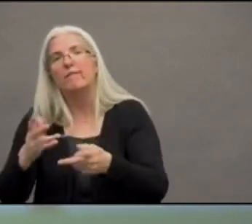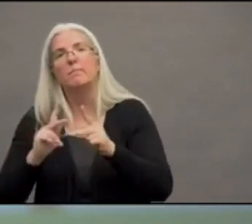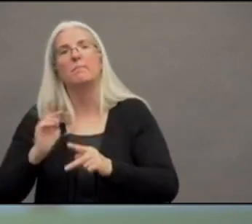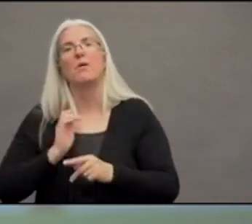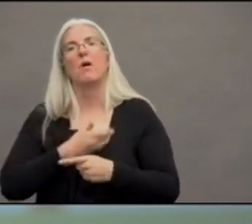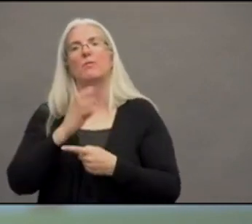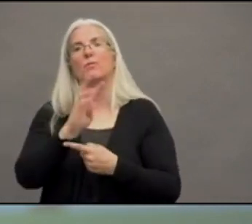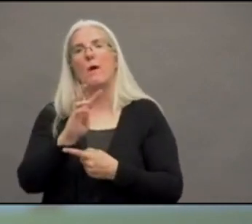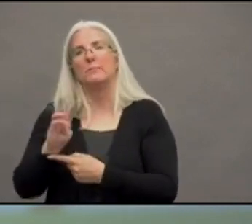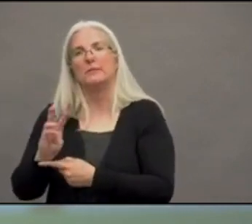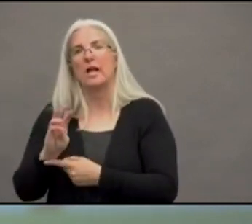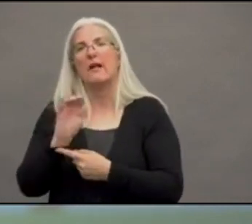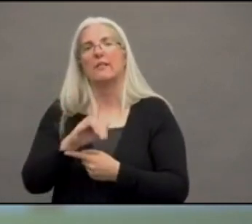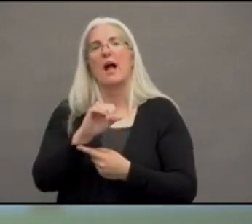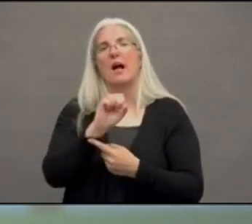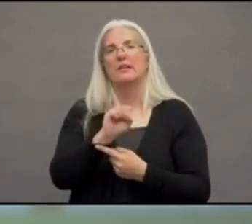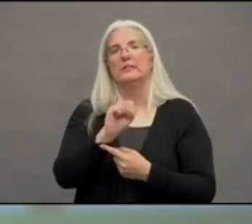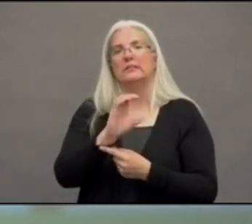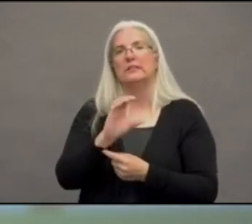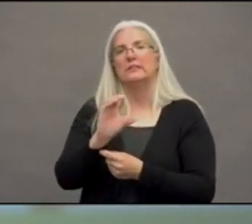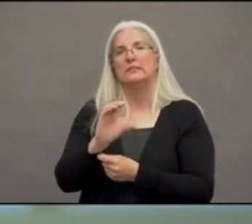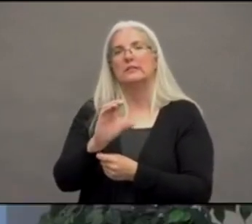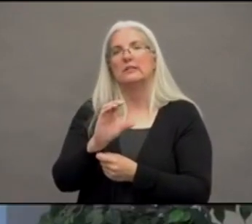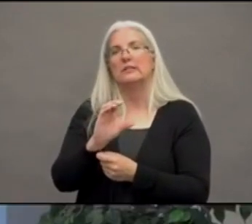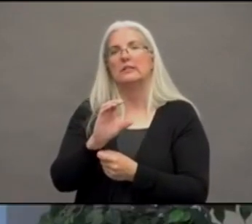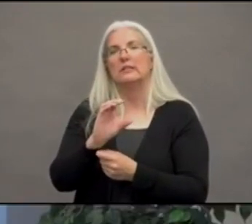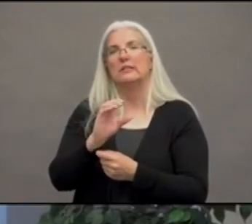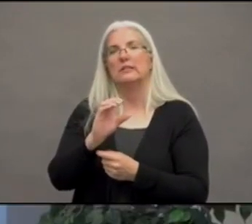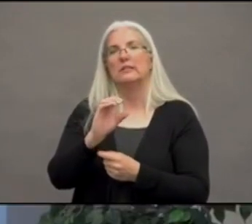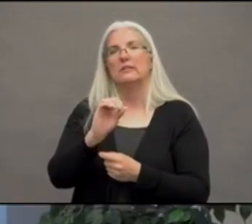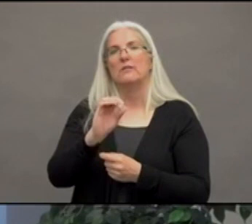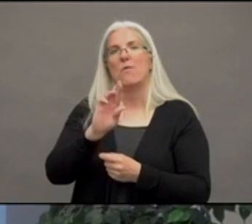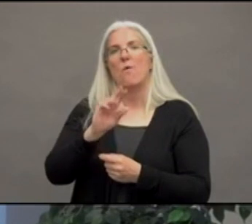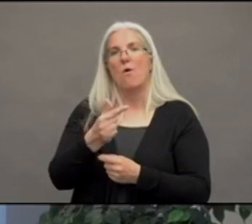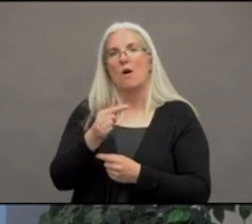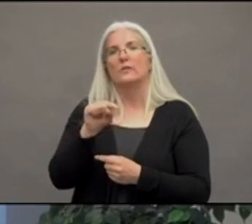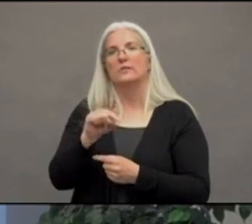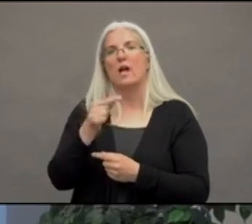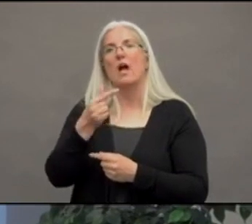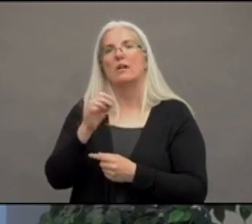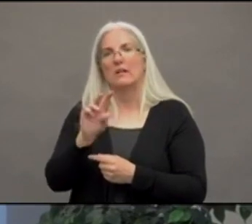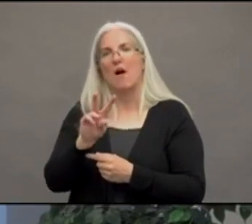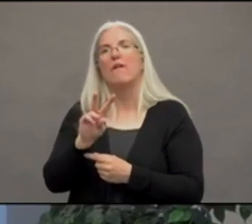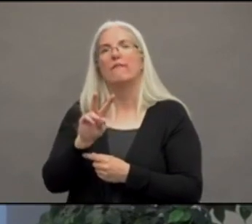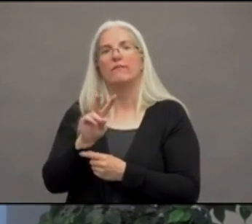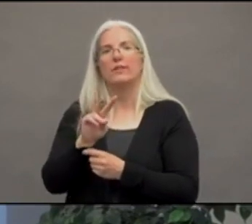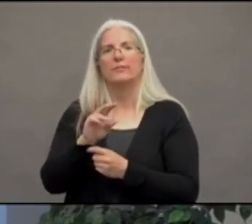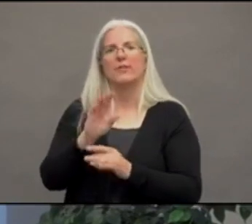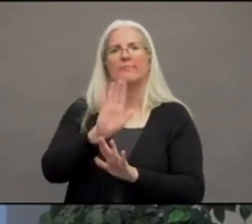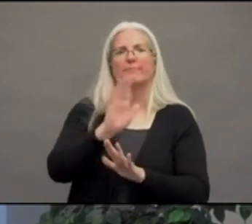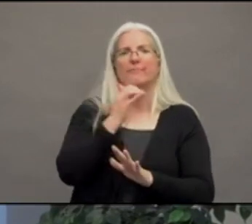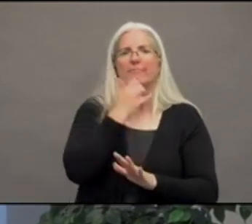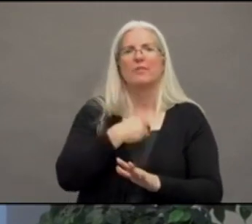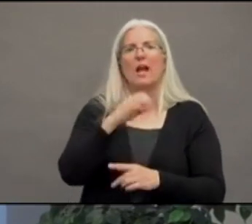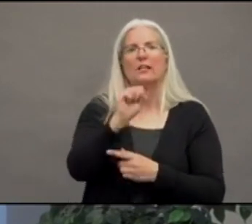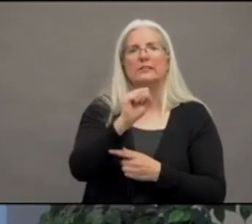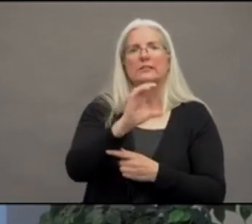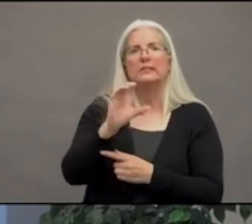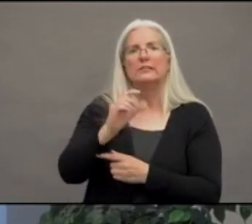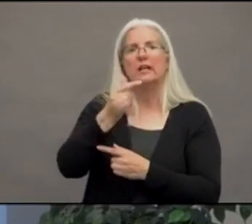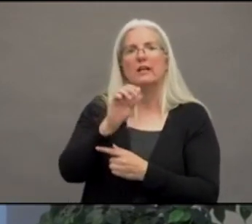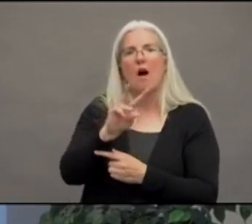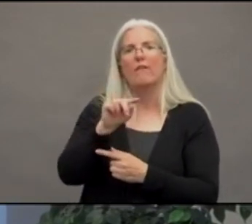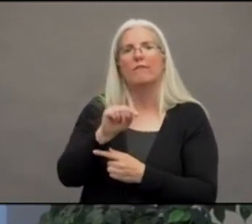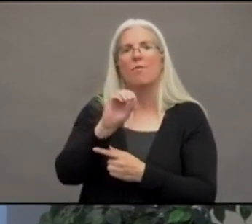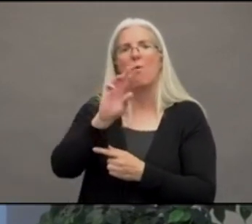sccgov.org/census, and become a census champion. Awesome. Thank you so much. And just as a reminder, you can go online and take the census right